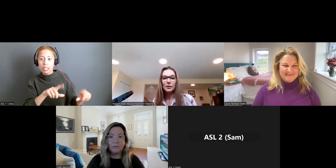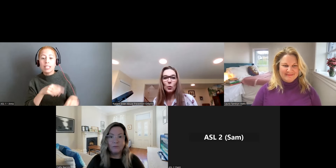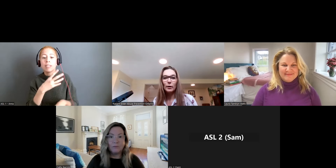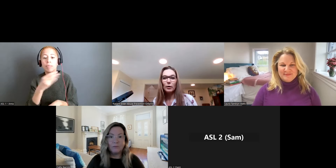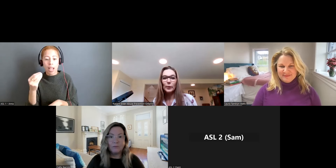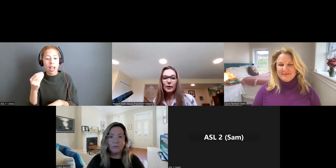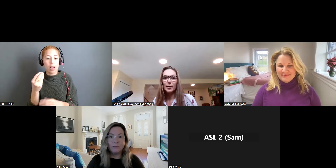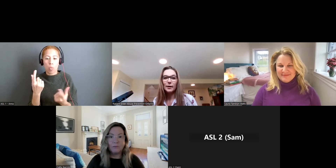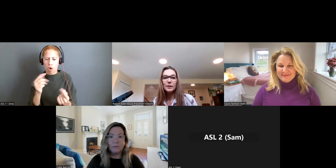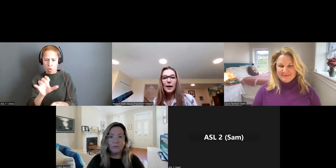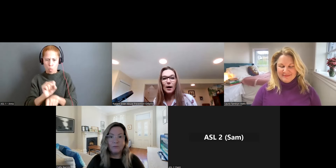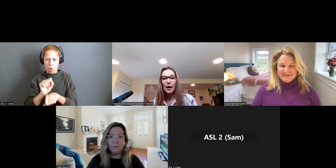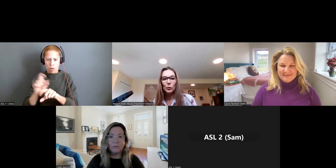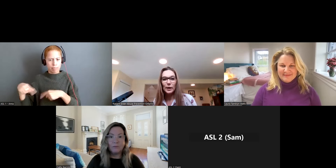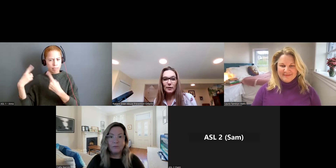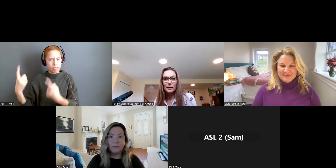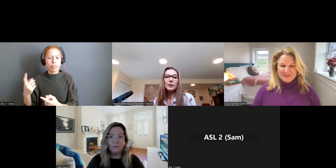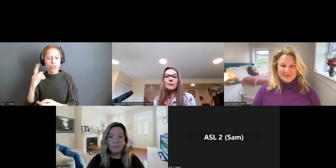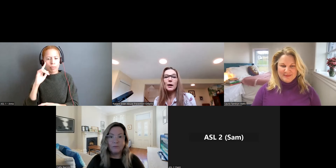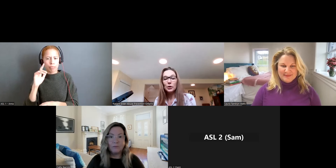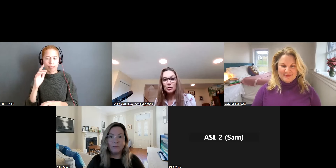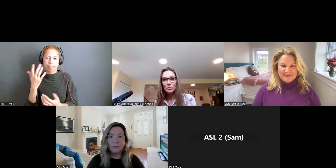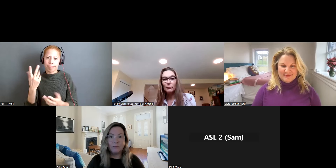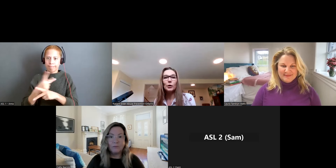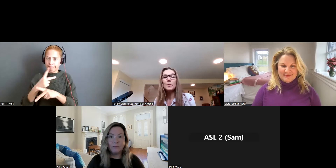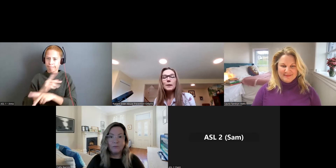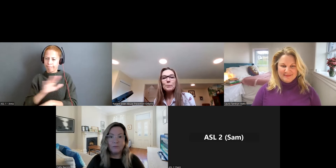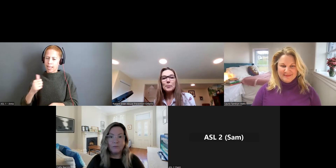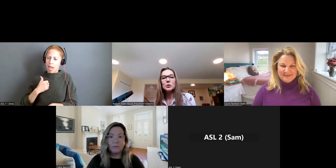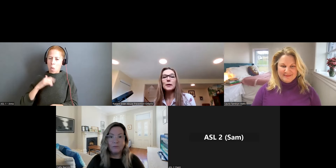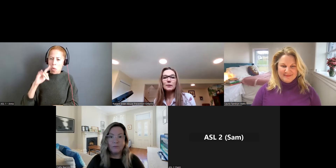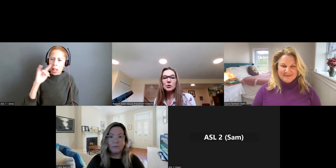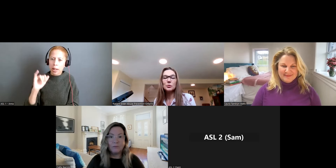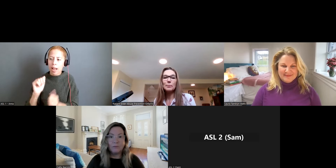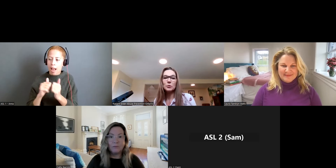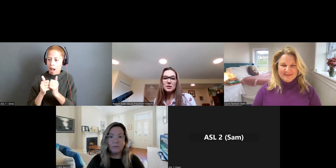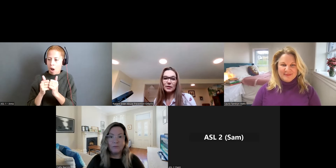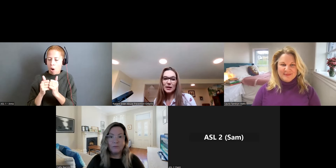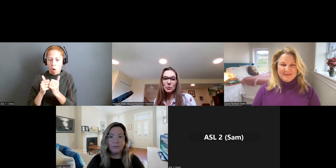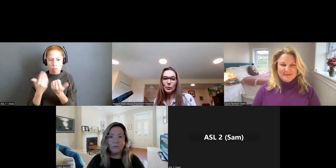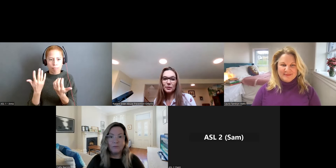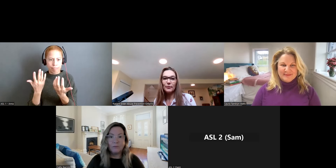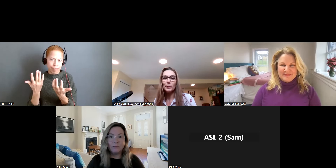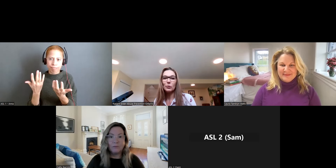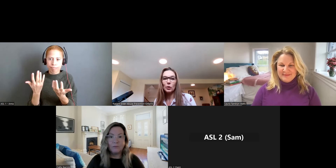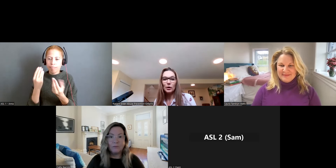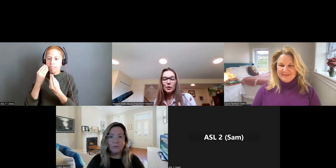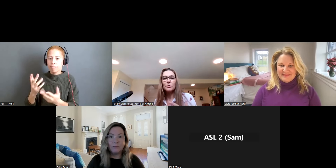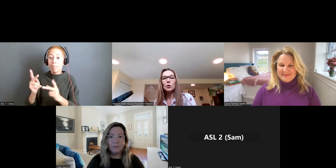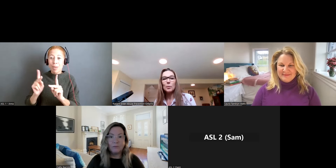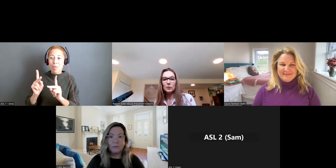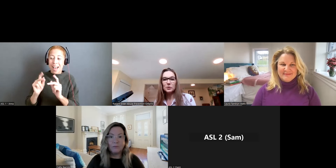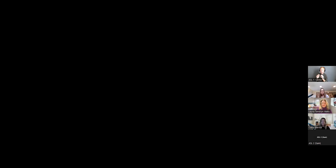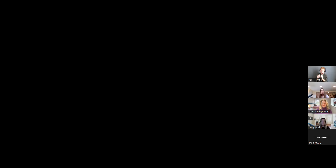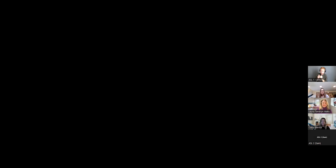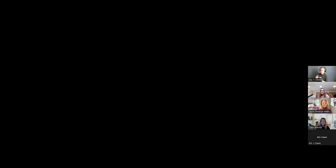across Canada, but where are we at and how can you inform people to do that process of engagement with government or